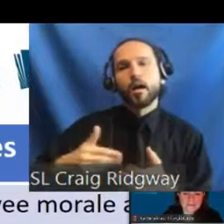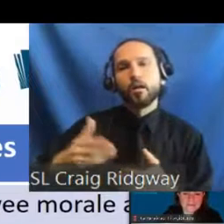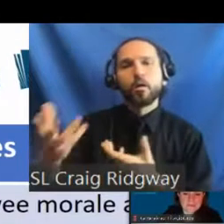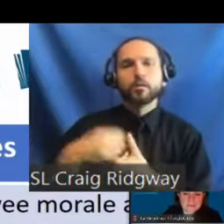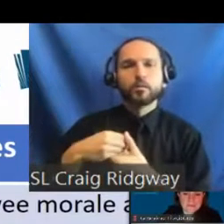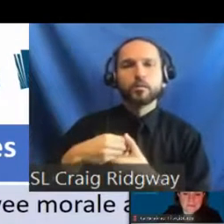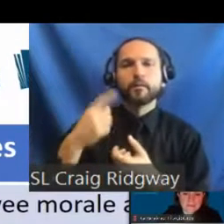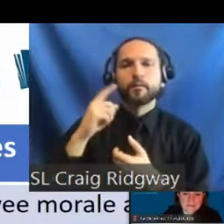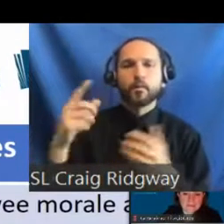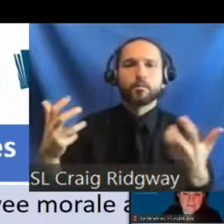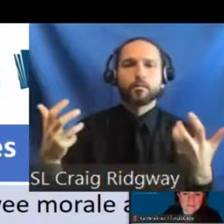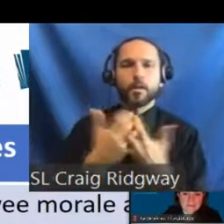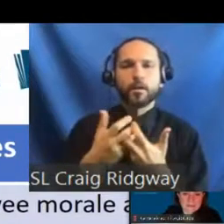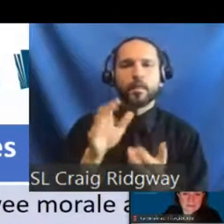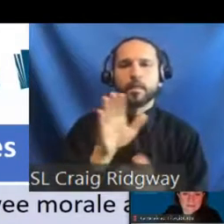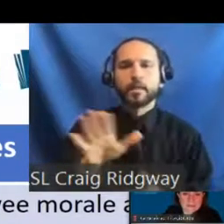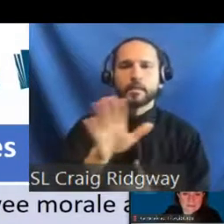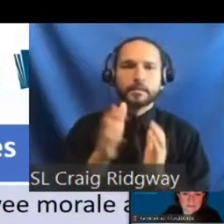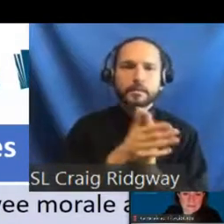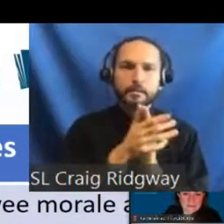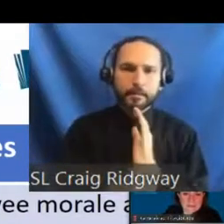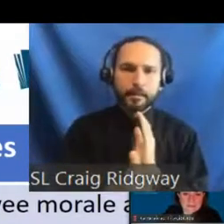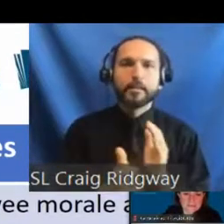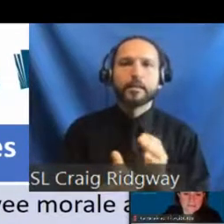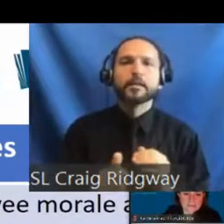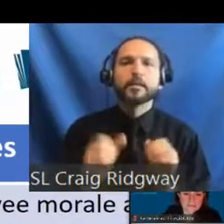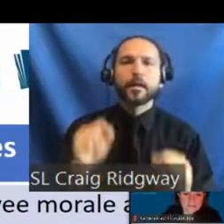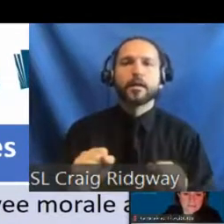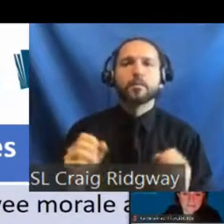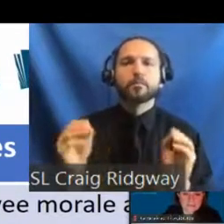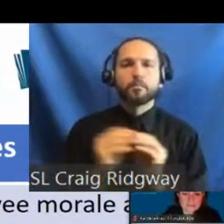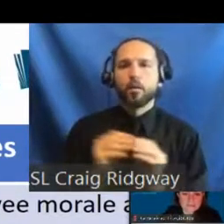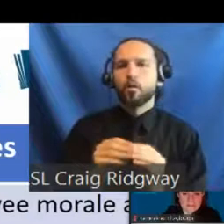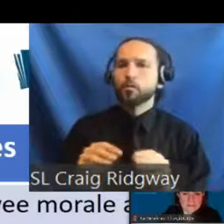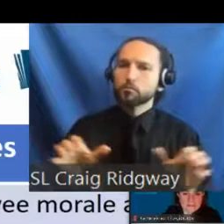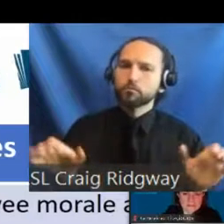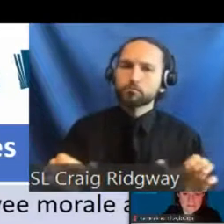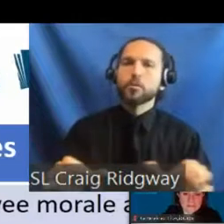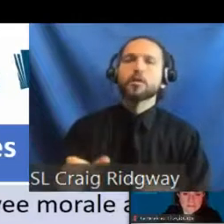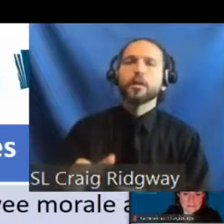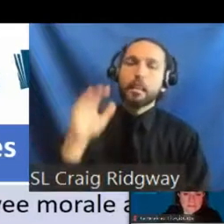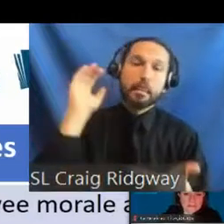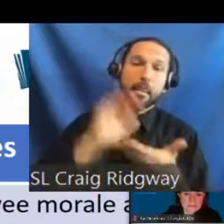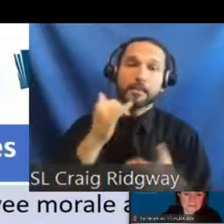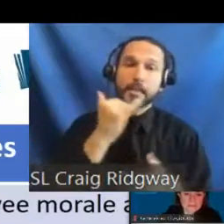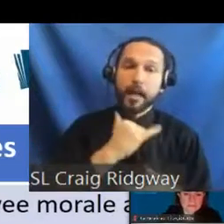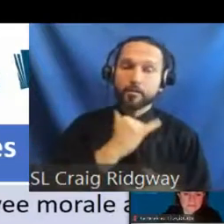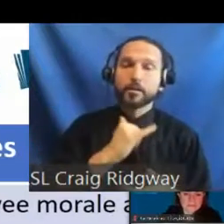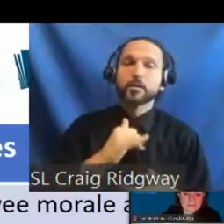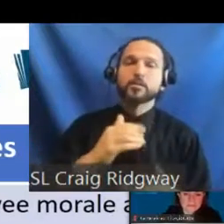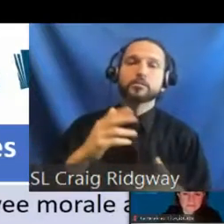roles matched to their unique skills and interests can lead to greater productivity, fewer errors, lower